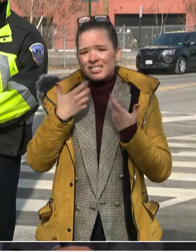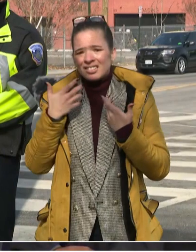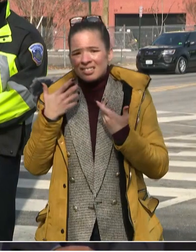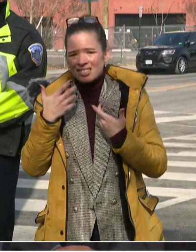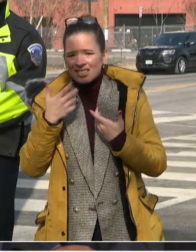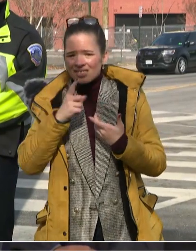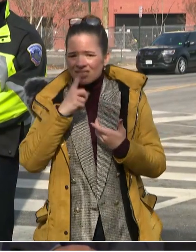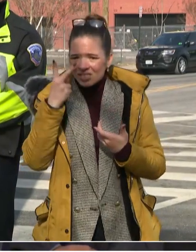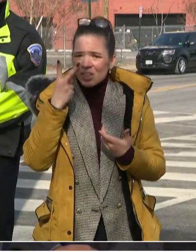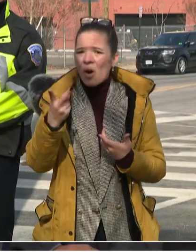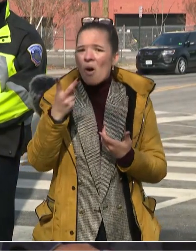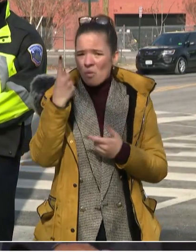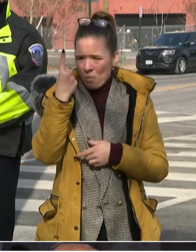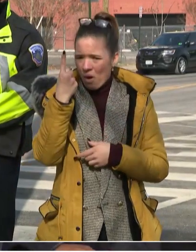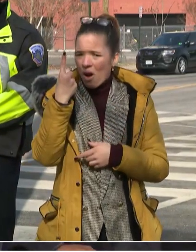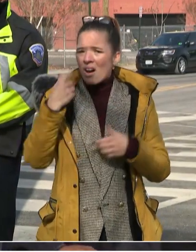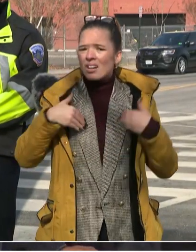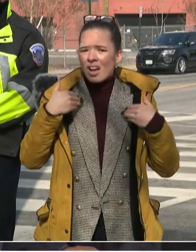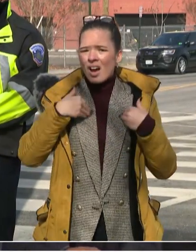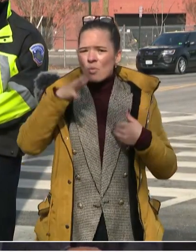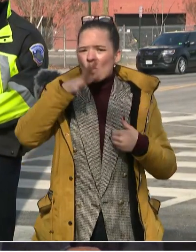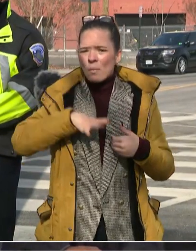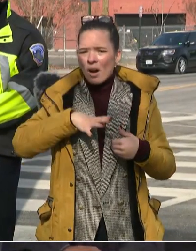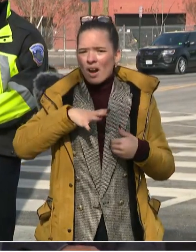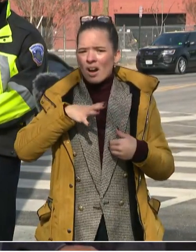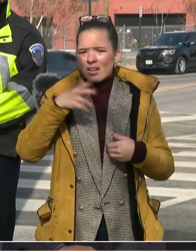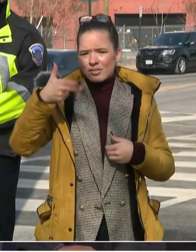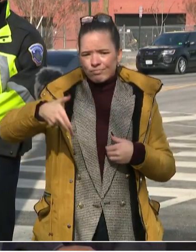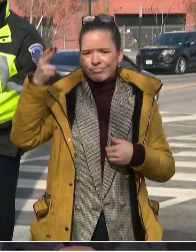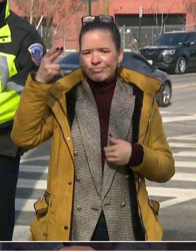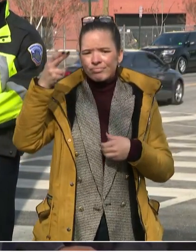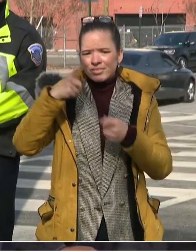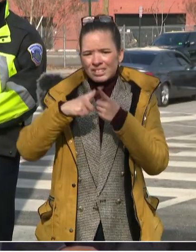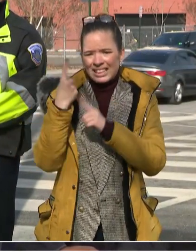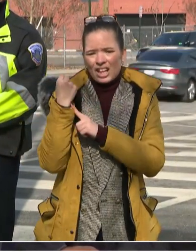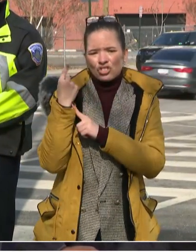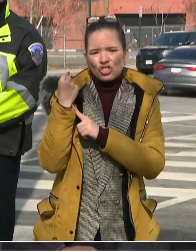with respect to young women who carjacked a man. Last year,